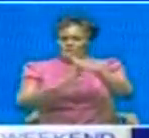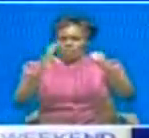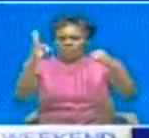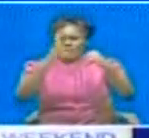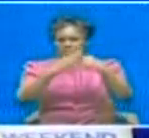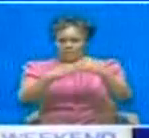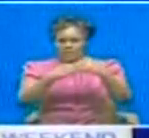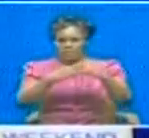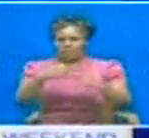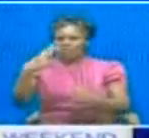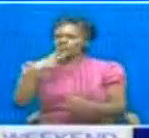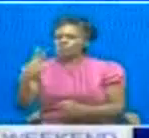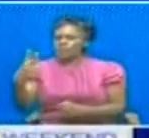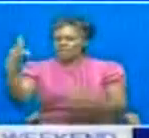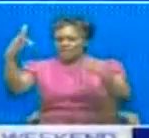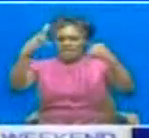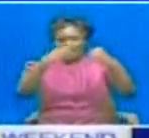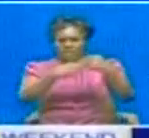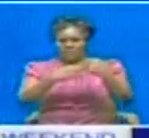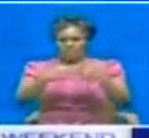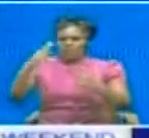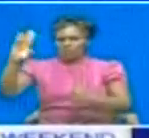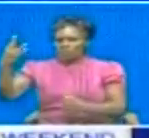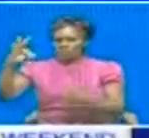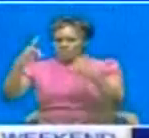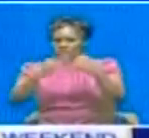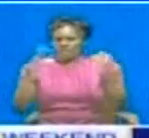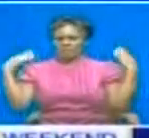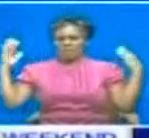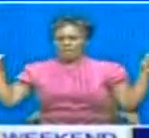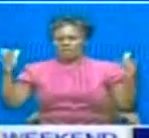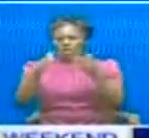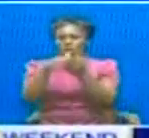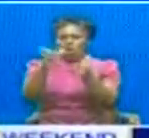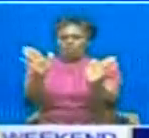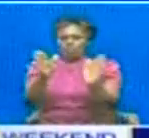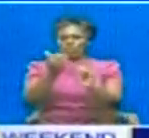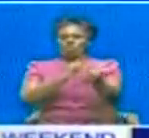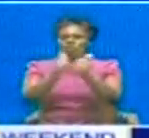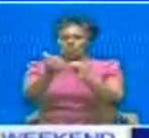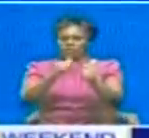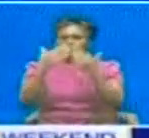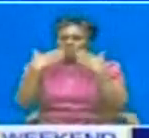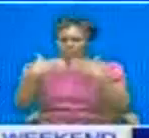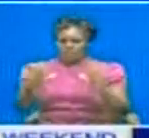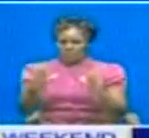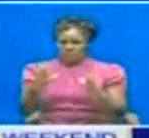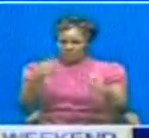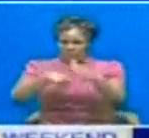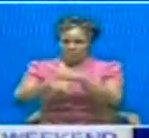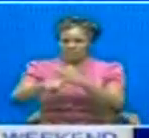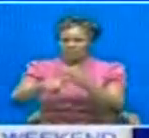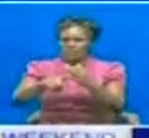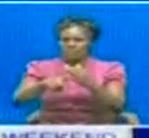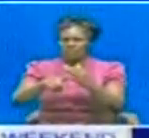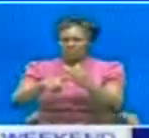par total of 208 at the 48th Barclays Kenya Open Golf Tournament that entered its